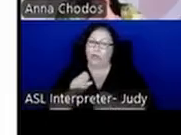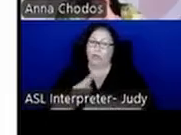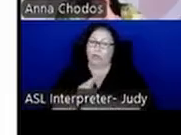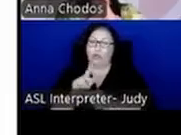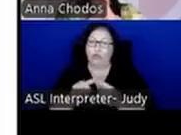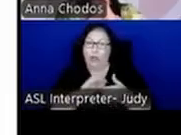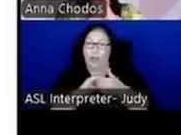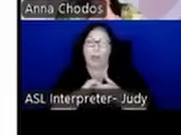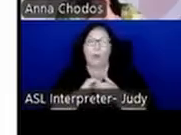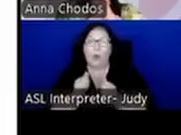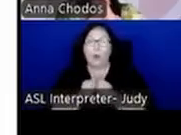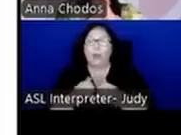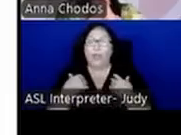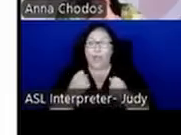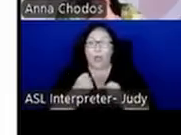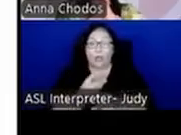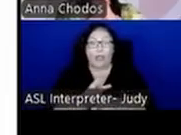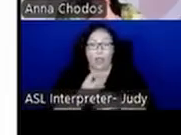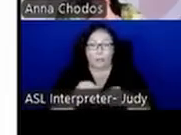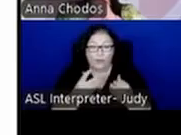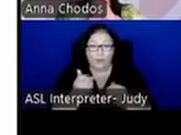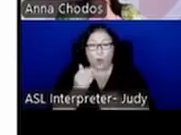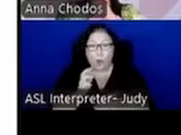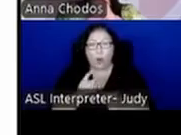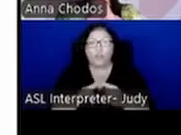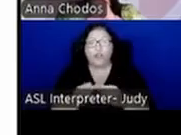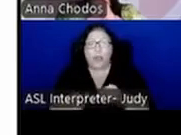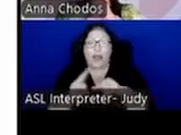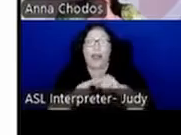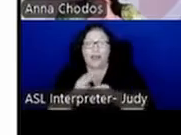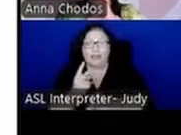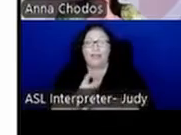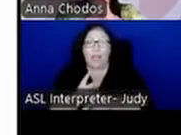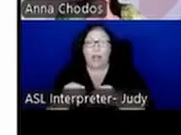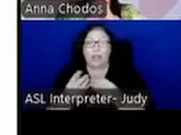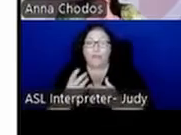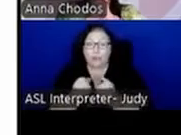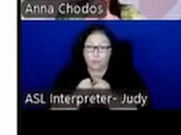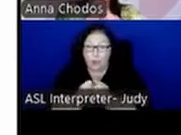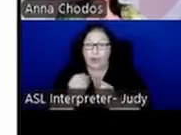enhance caregiver support and integration? So Jennifer, I'll open it up to you first.